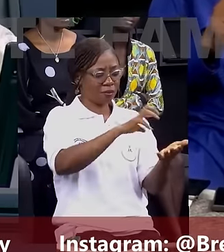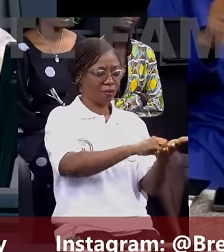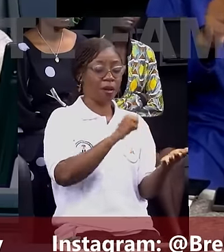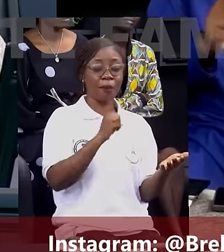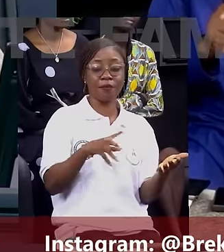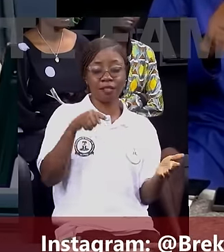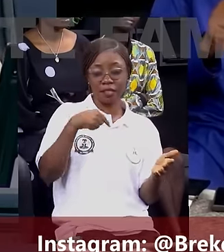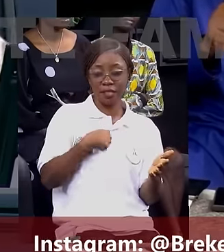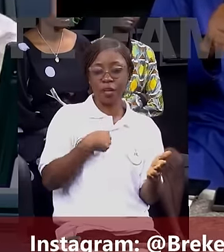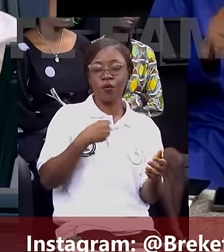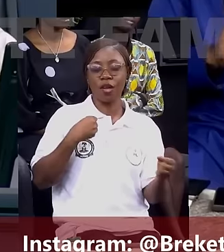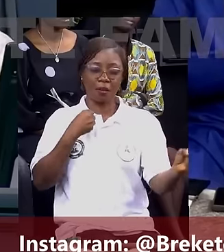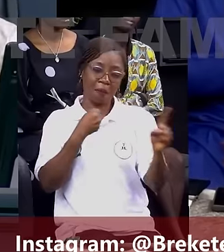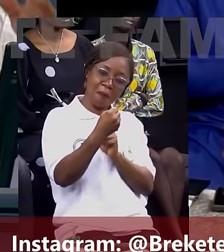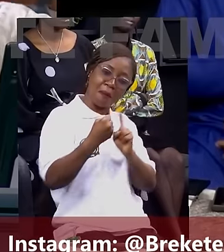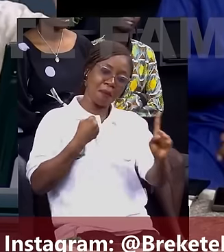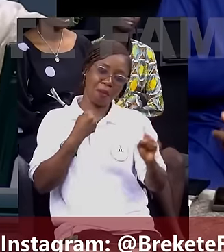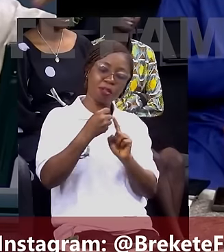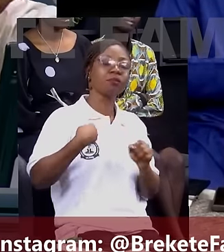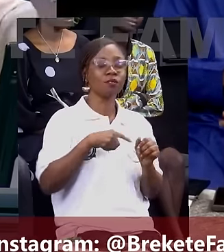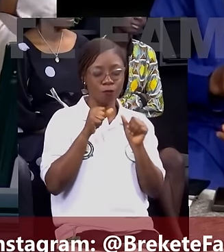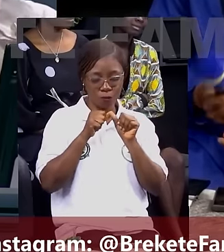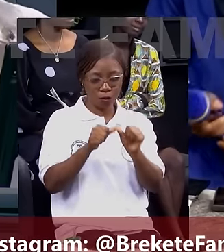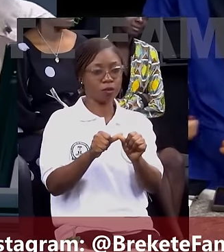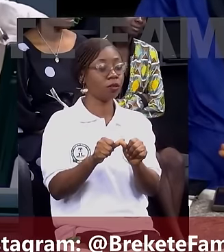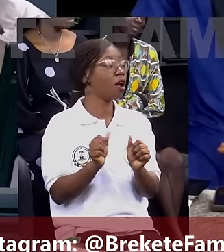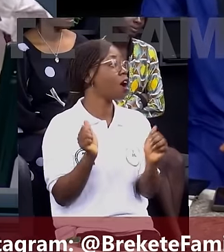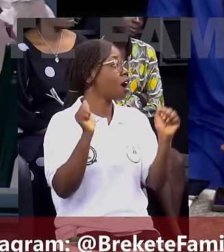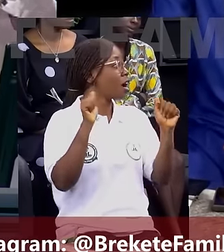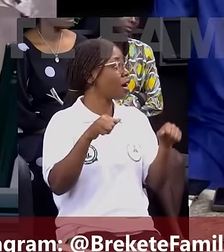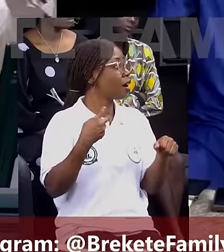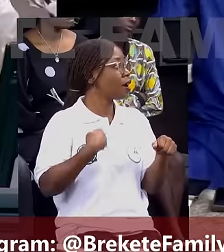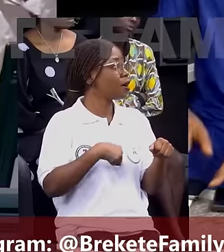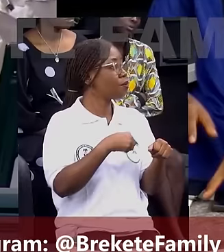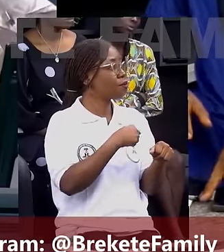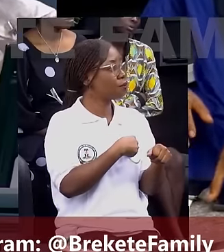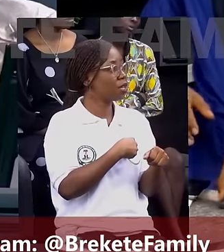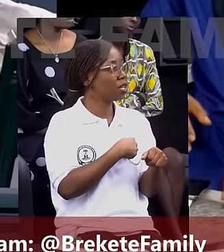in the boxing ring. Let's it's continue. Okay. Thank can you. Can we even